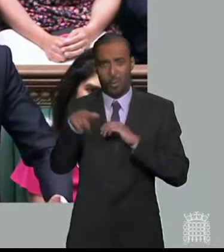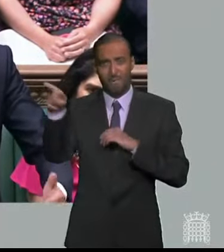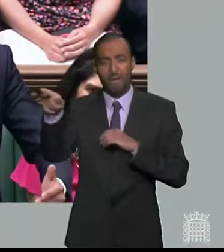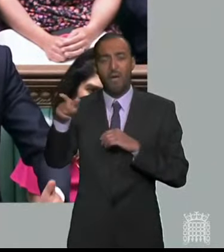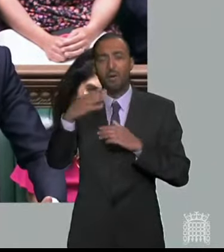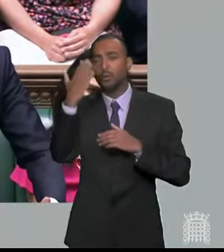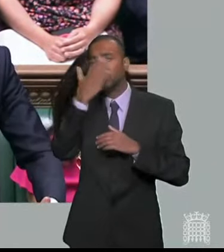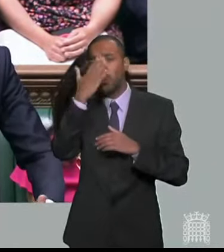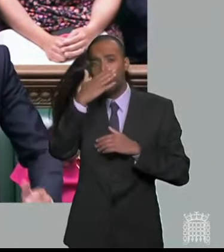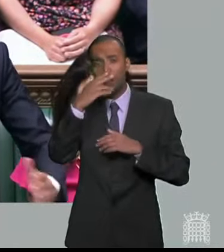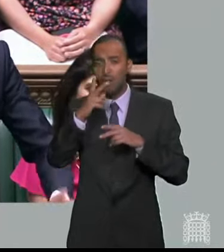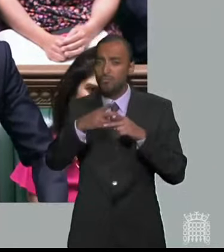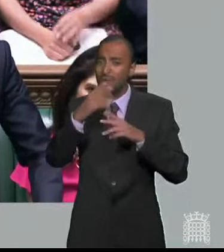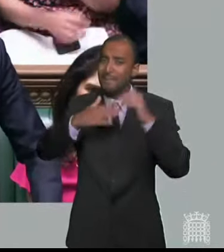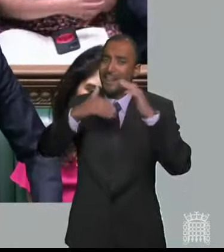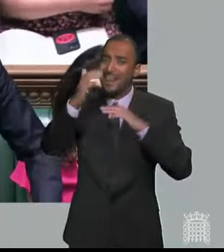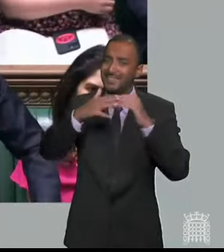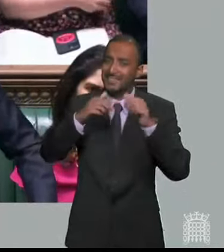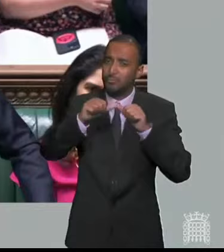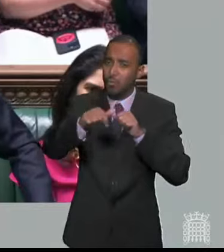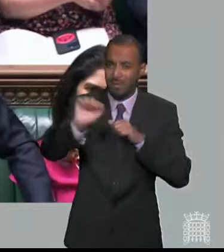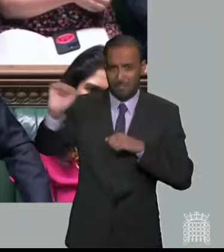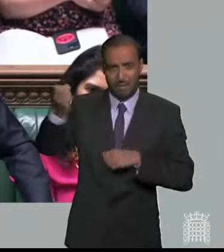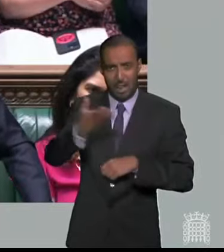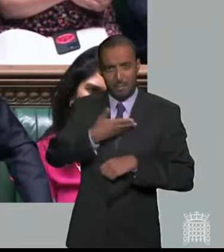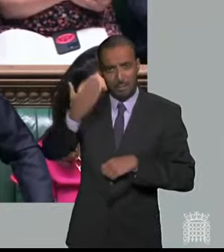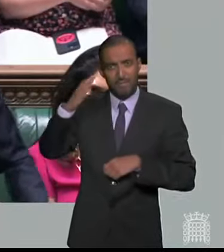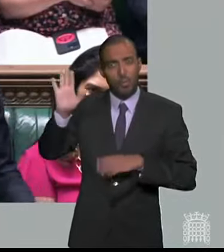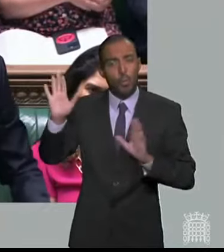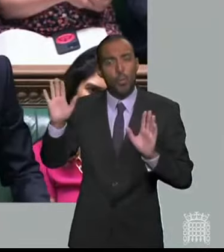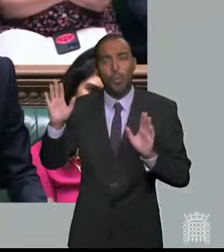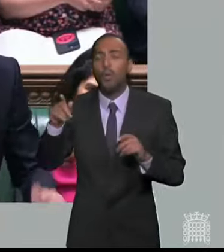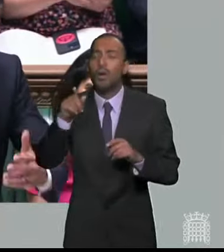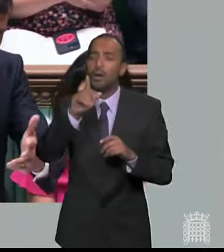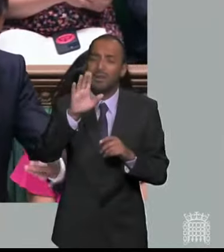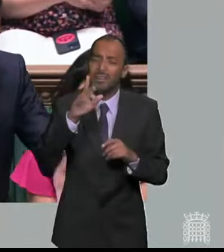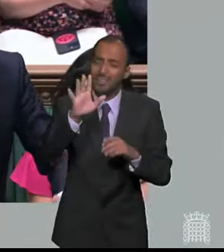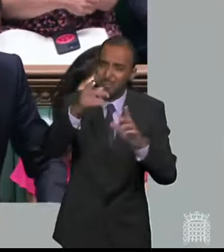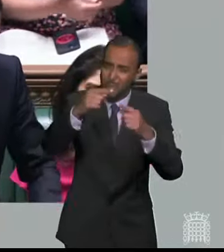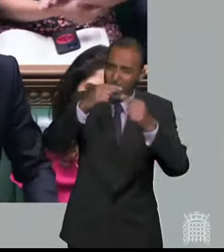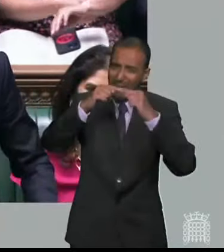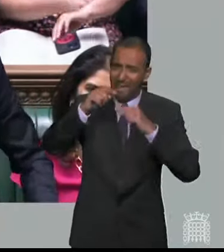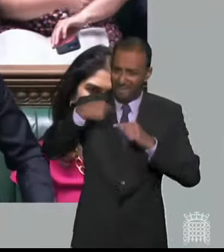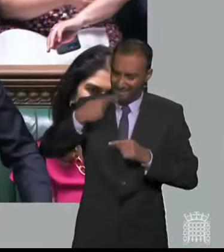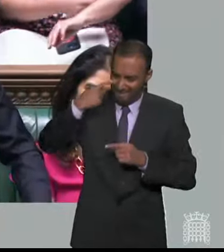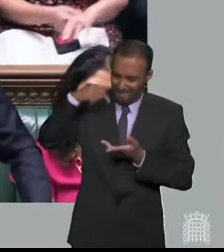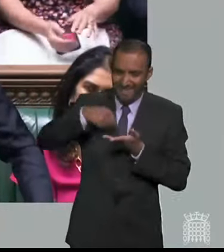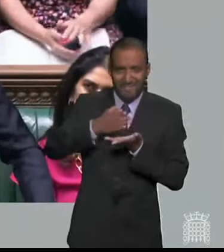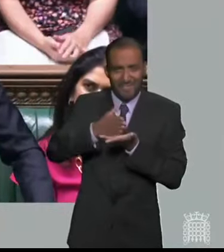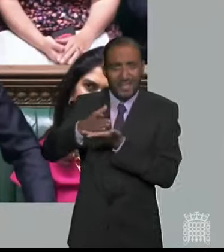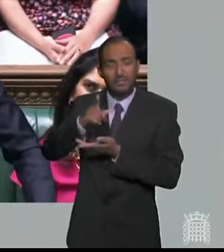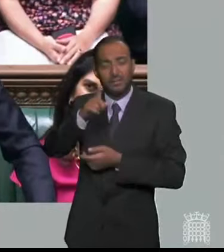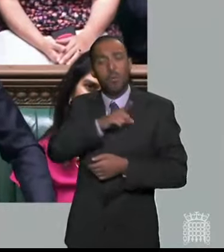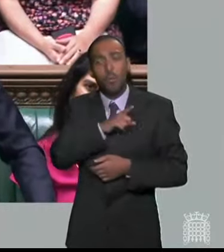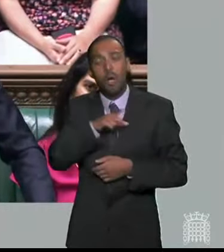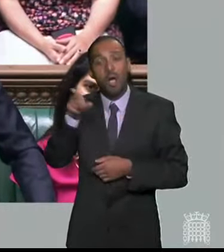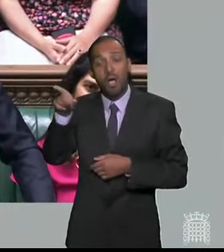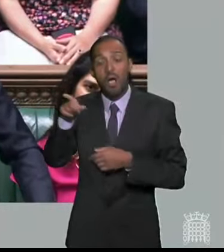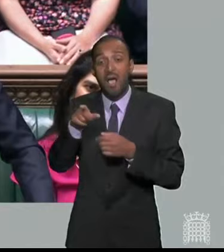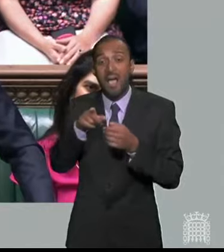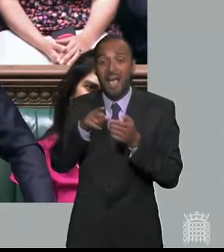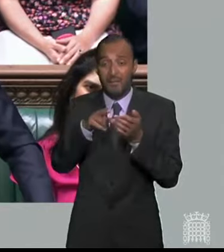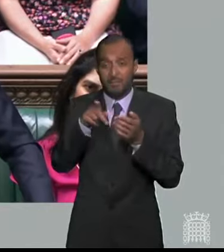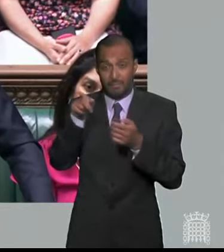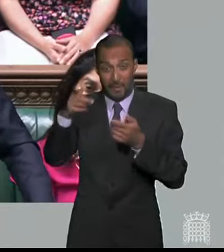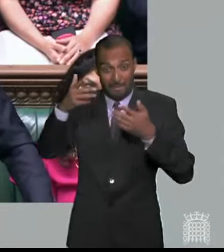look at the facts surrounding that, because we do know the truth about that programme, Mr. Speaker, because the NAO, as he's called on, actually reviewed that